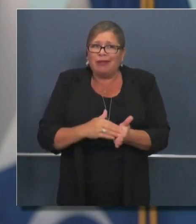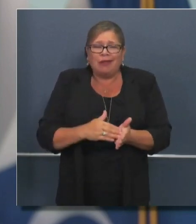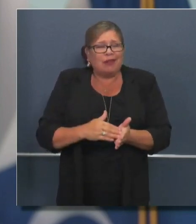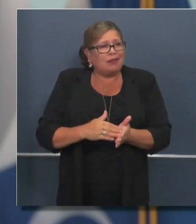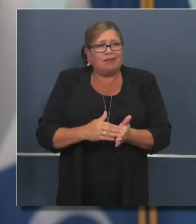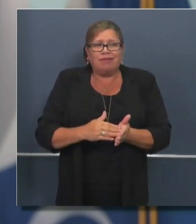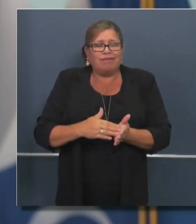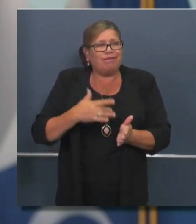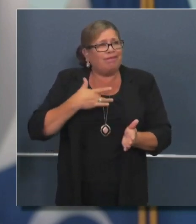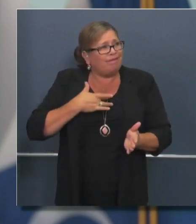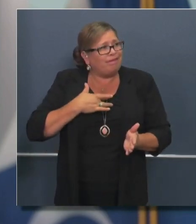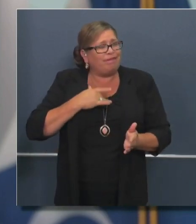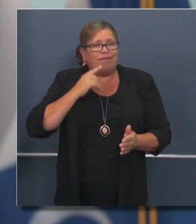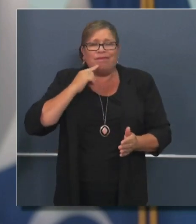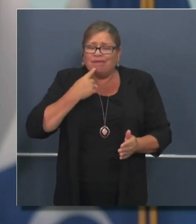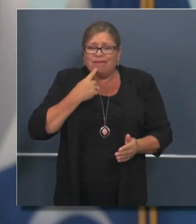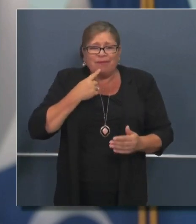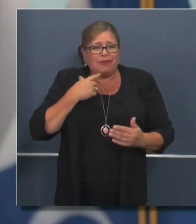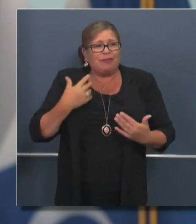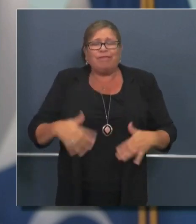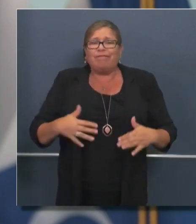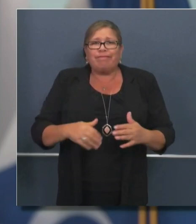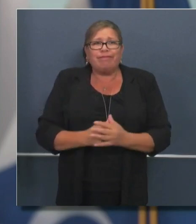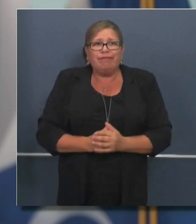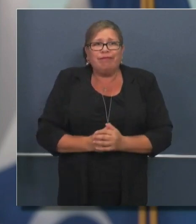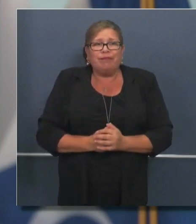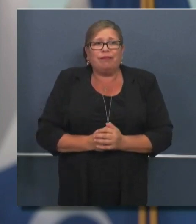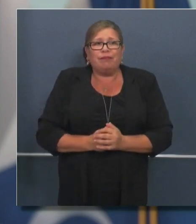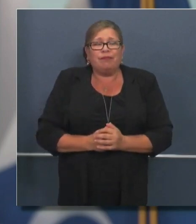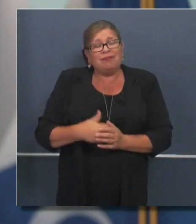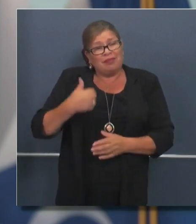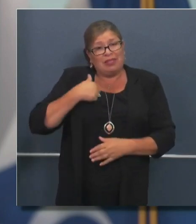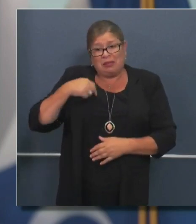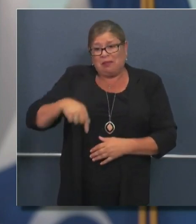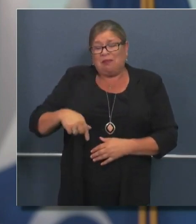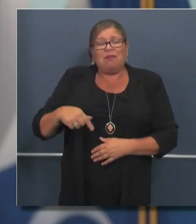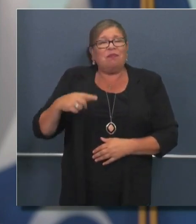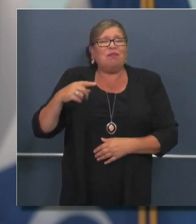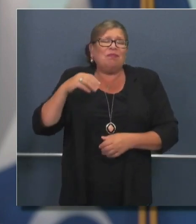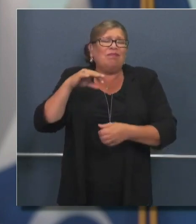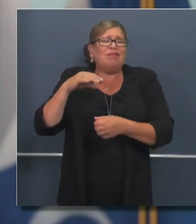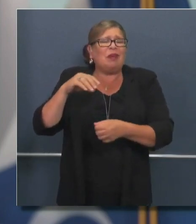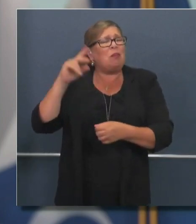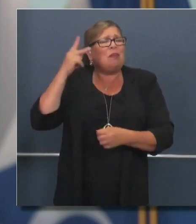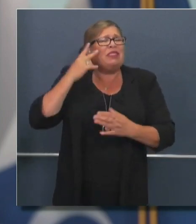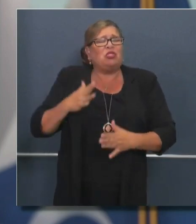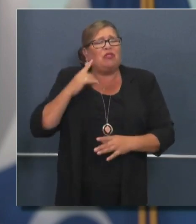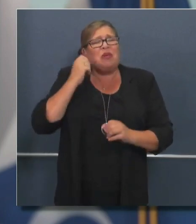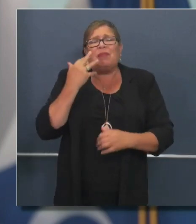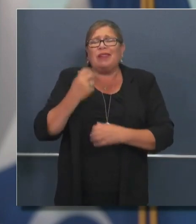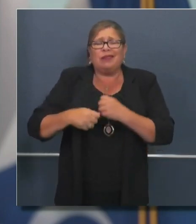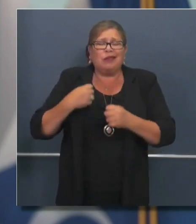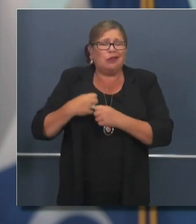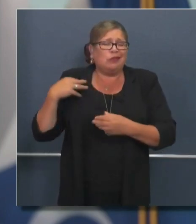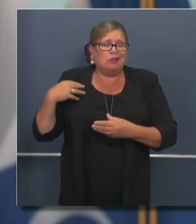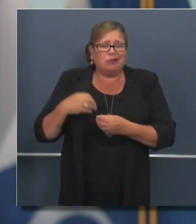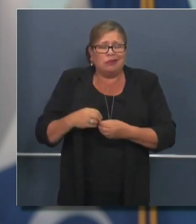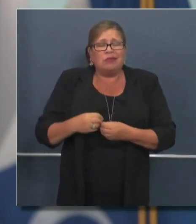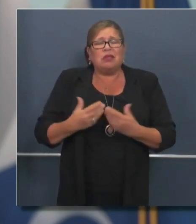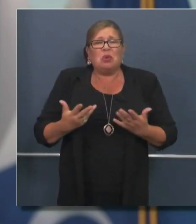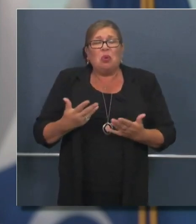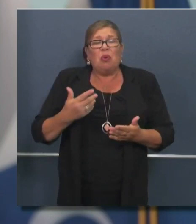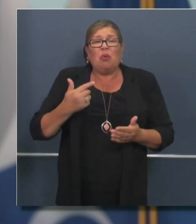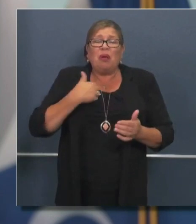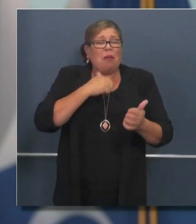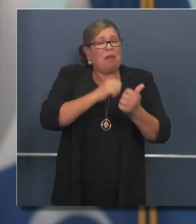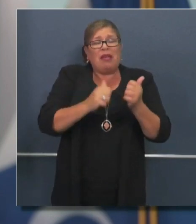ways. And you start to appreciate, I've been in an elected office now, that program passing a law, you're not